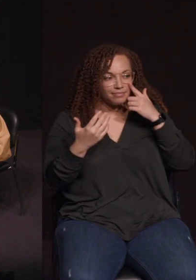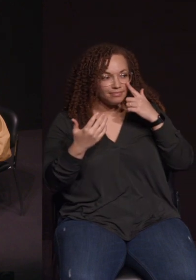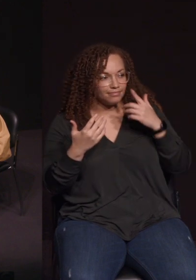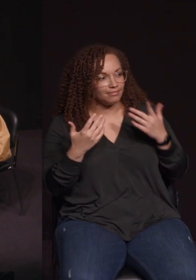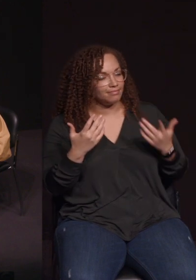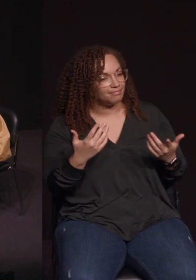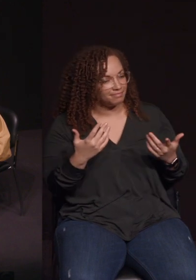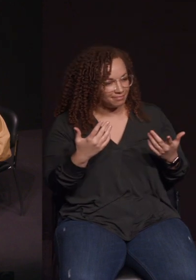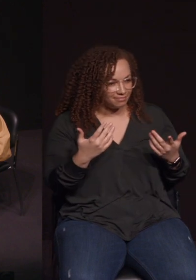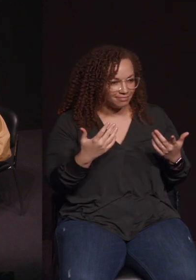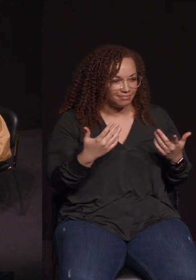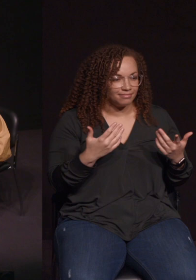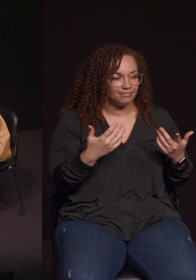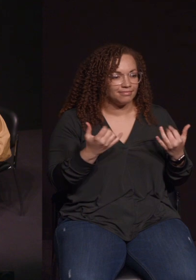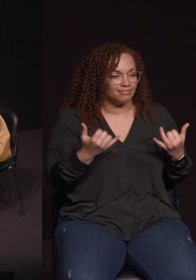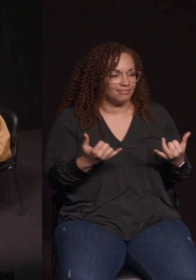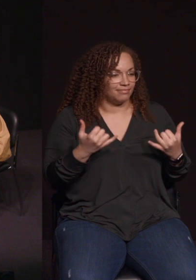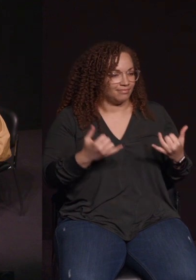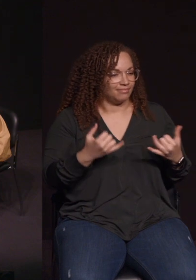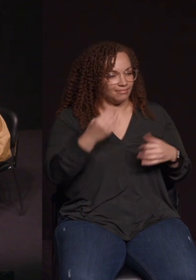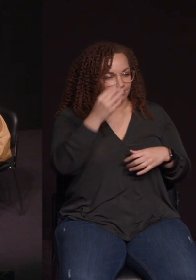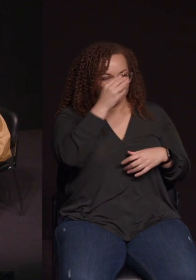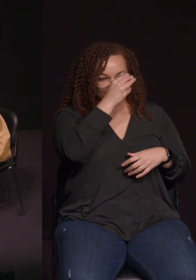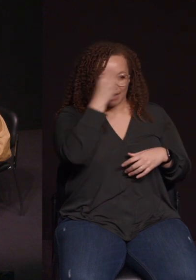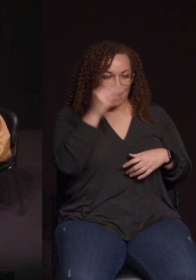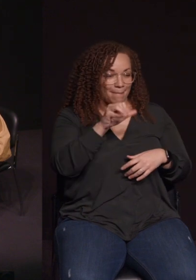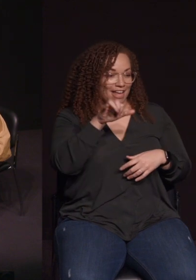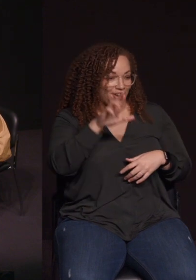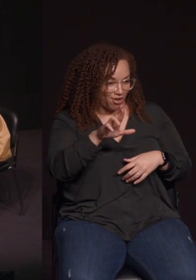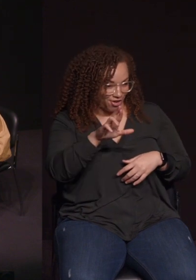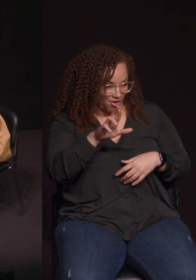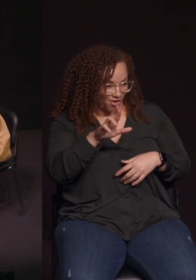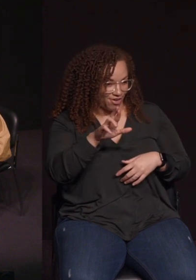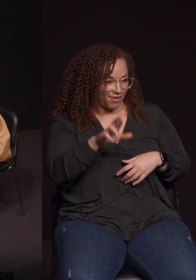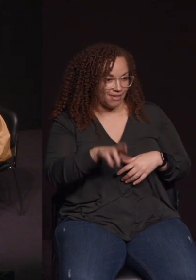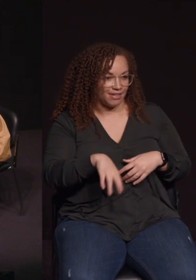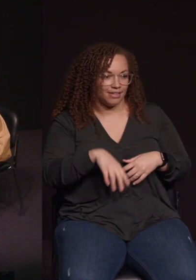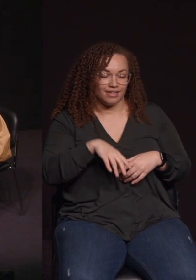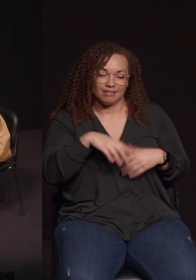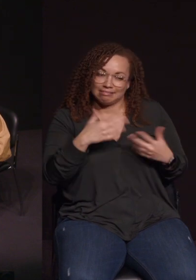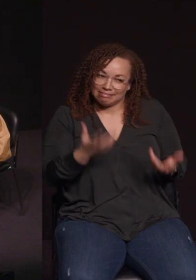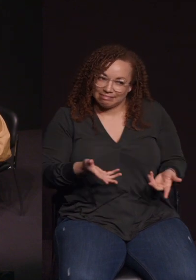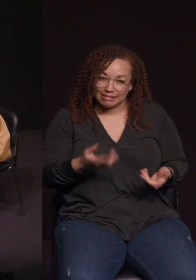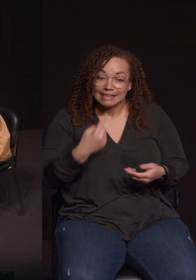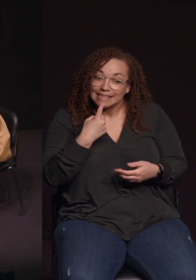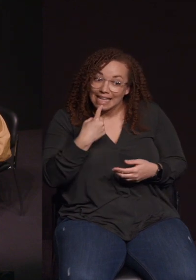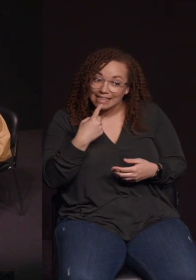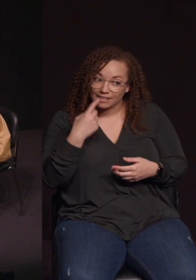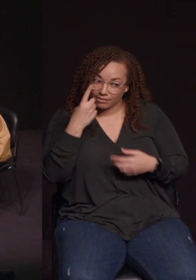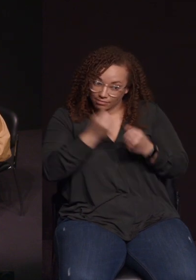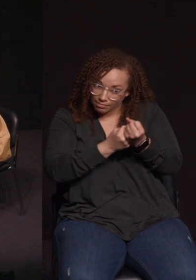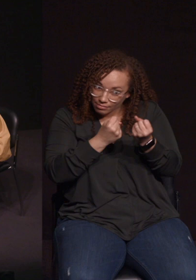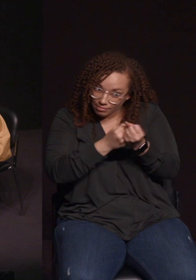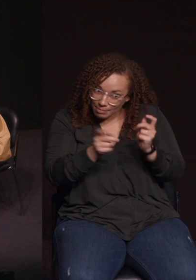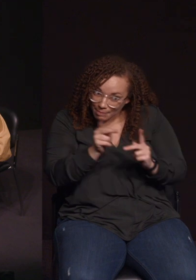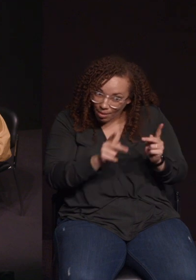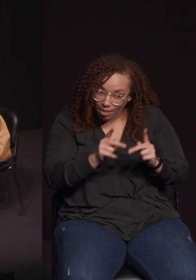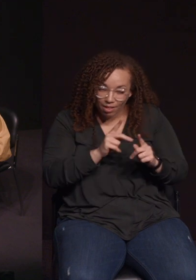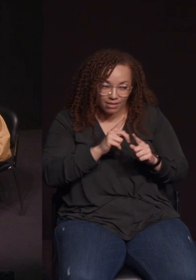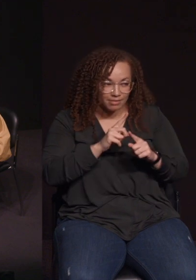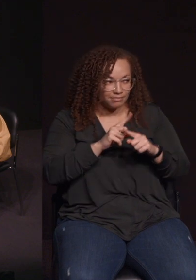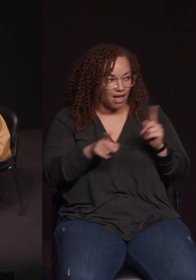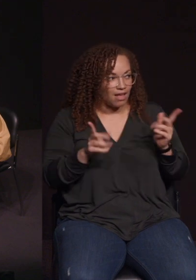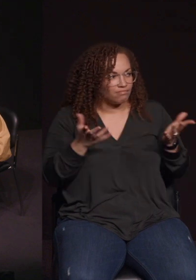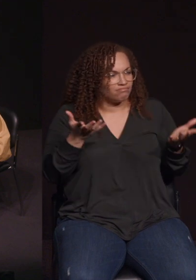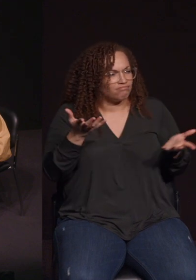people, but she ain't for our people, because Mike Brown Jr. got you in that place. There is no other reason